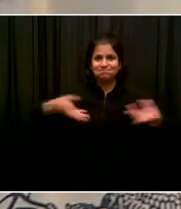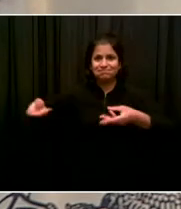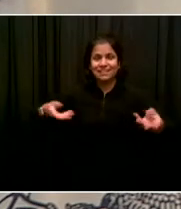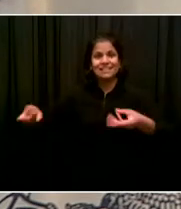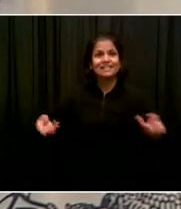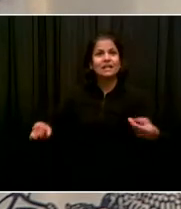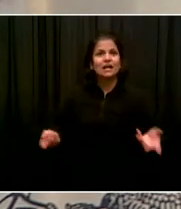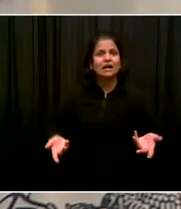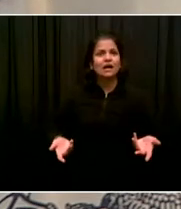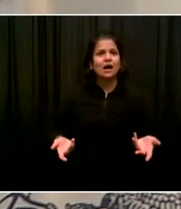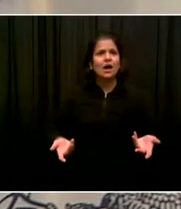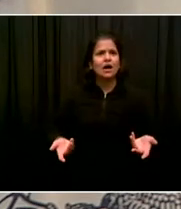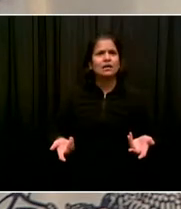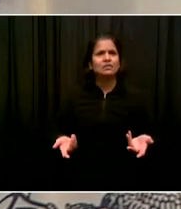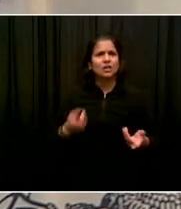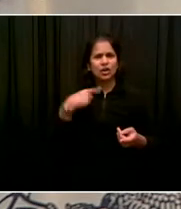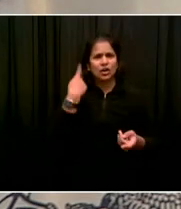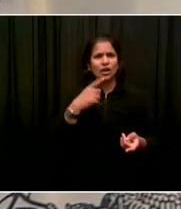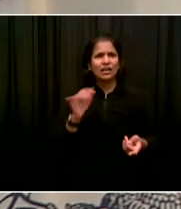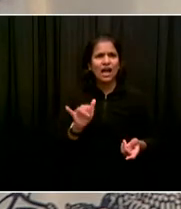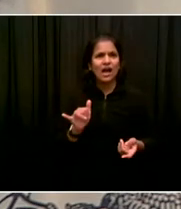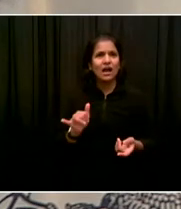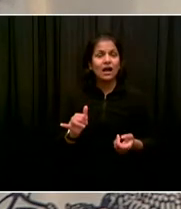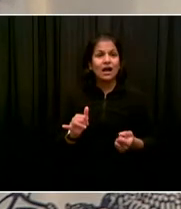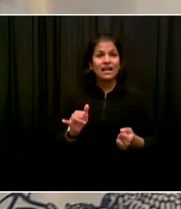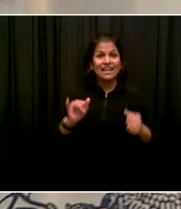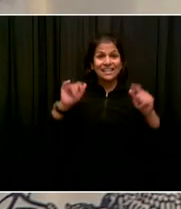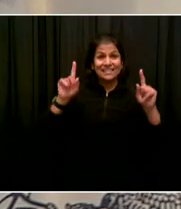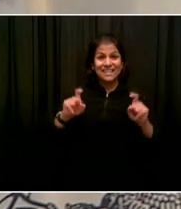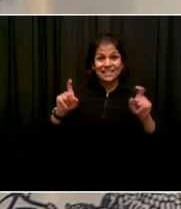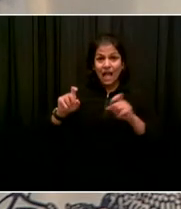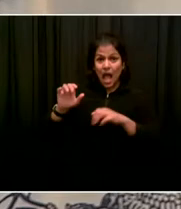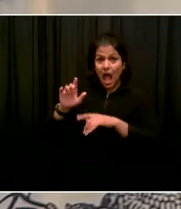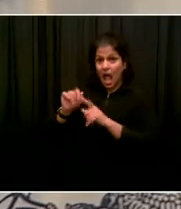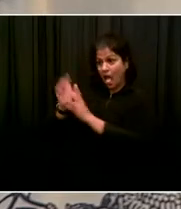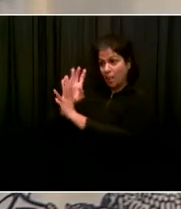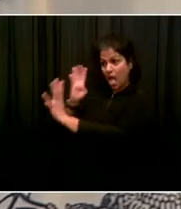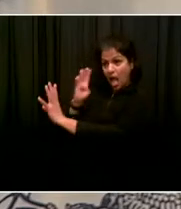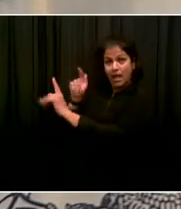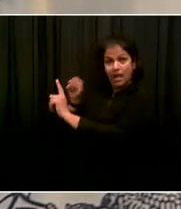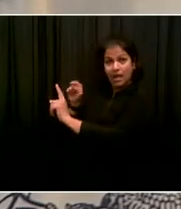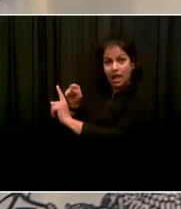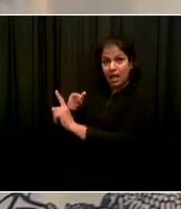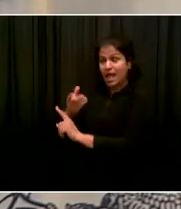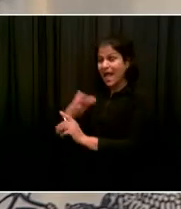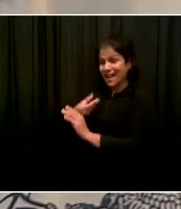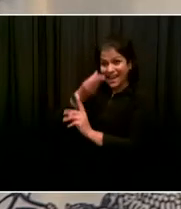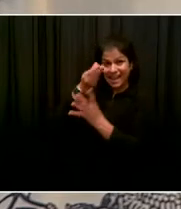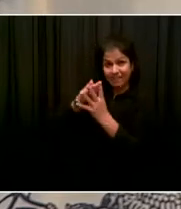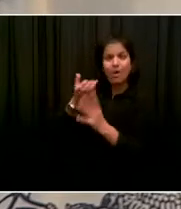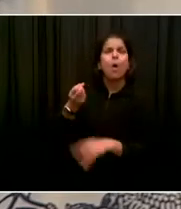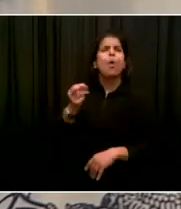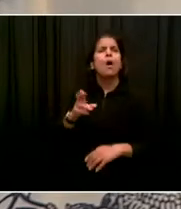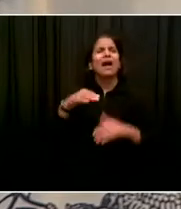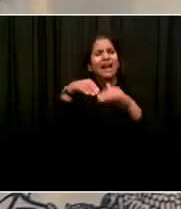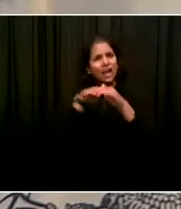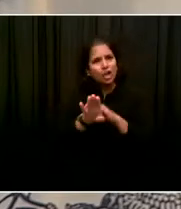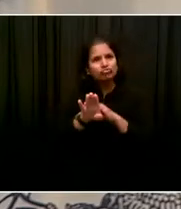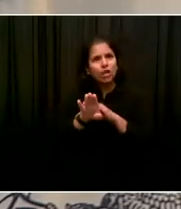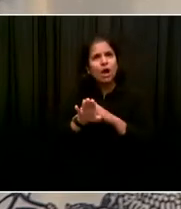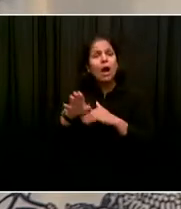people online get the tests, or would you have to actually enter the facility to pick up the